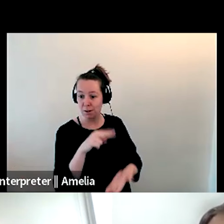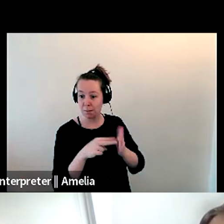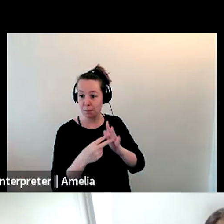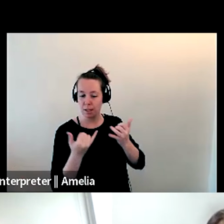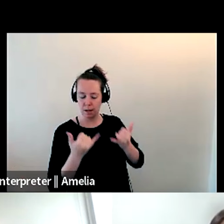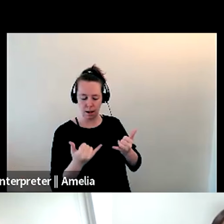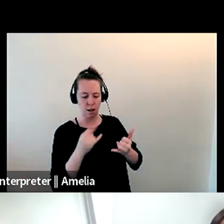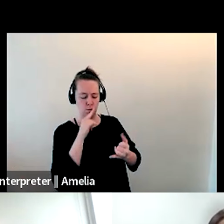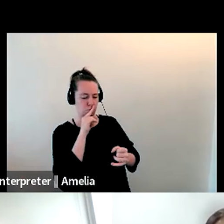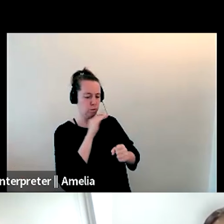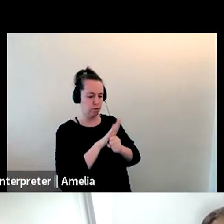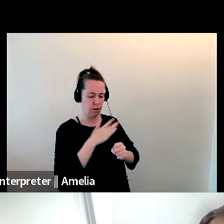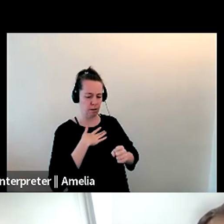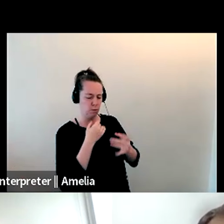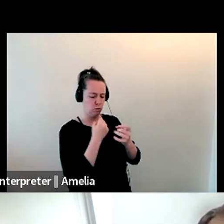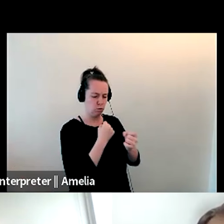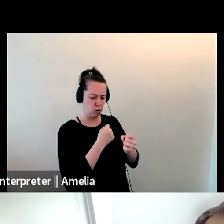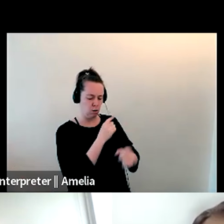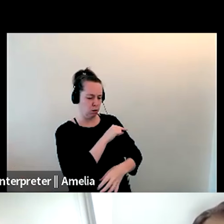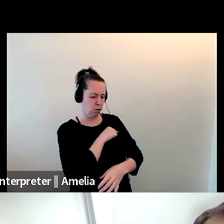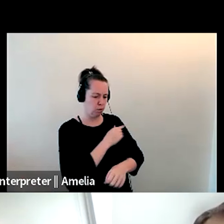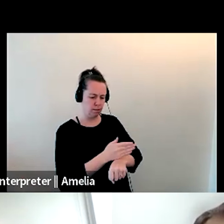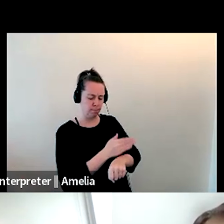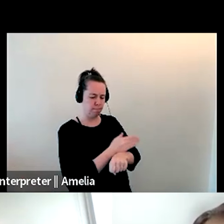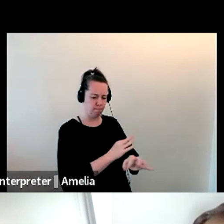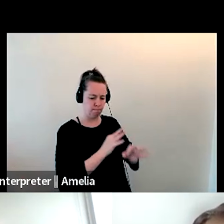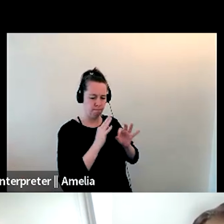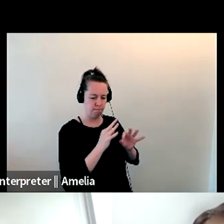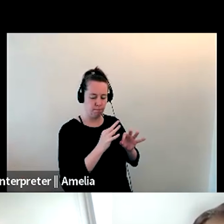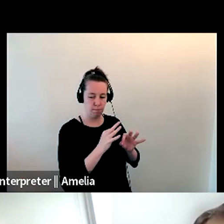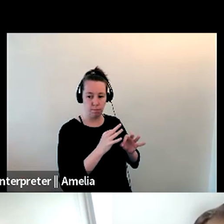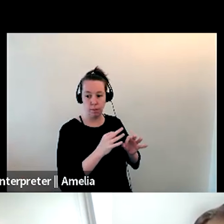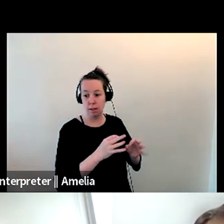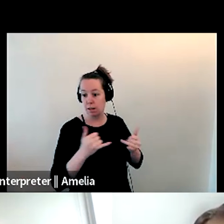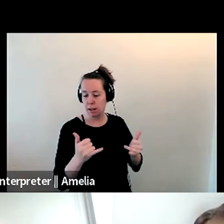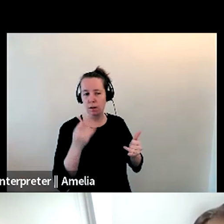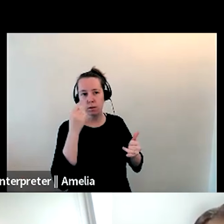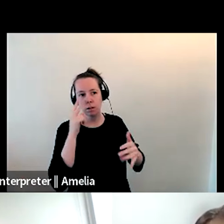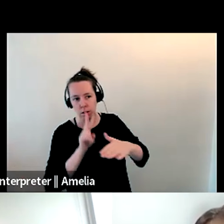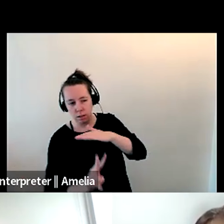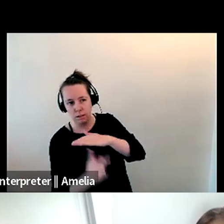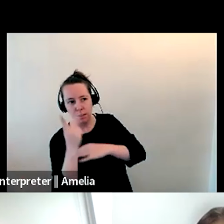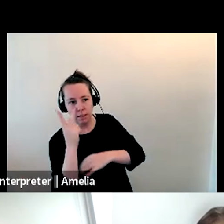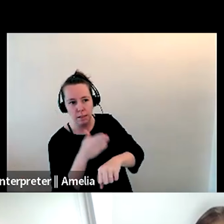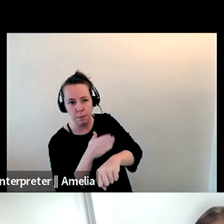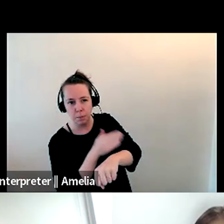at, but also maybe where you could have an opportunity to improve. Yes, definitely.